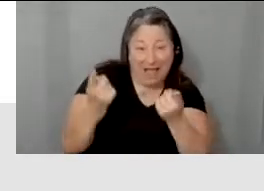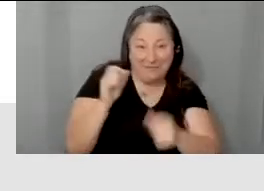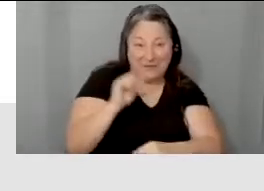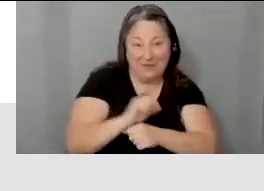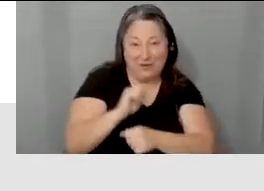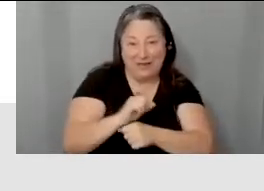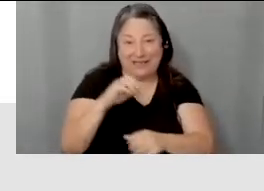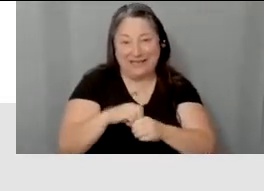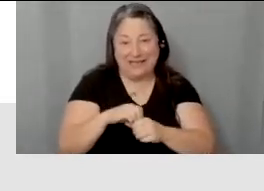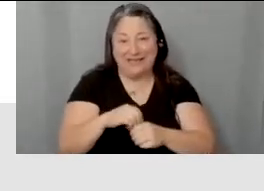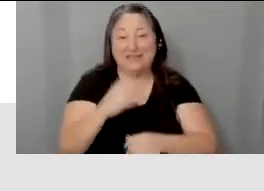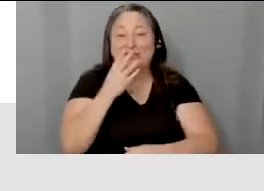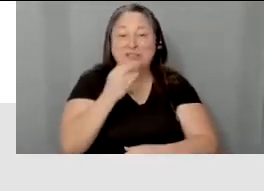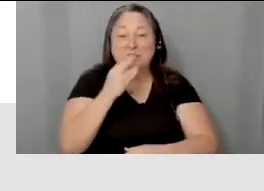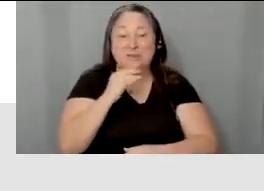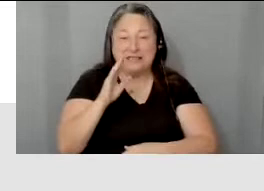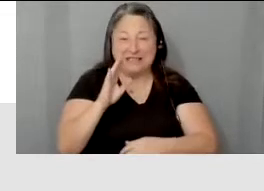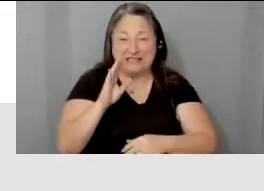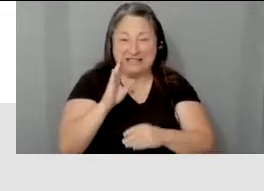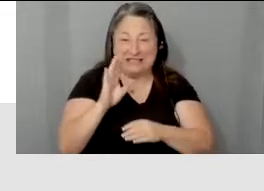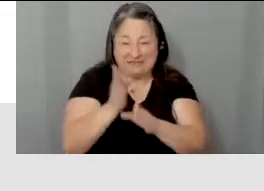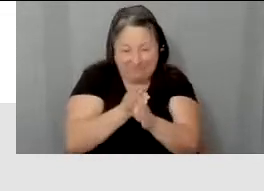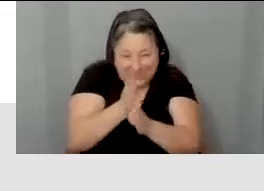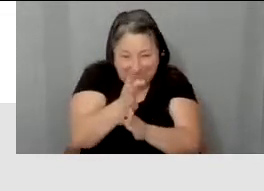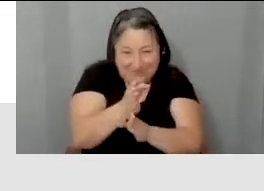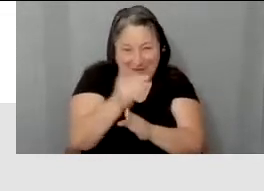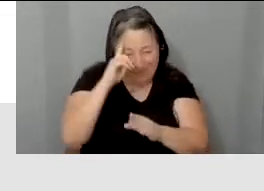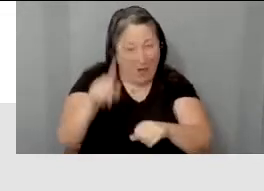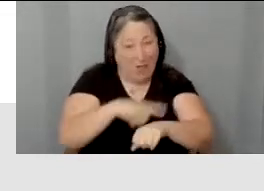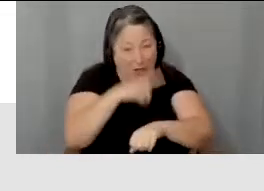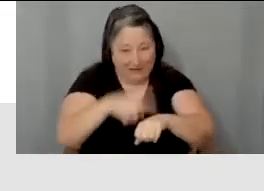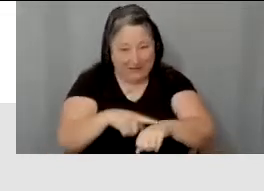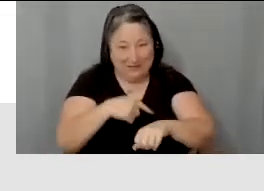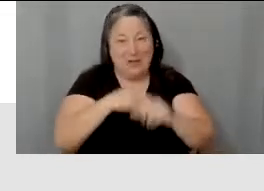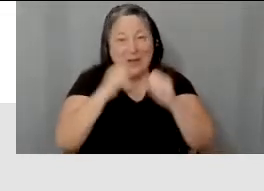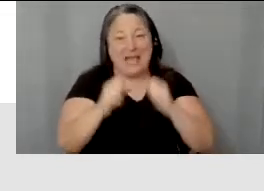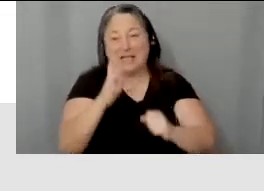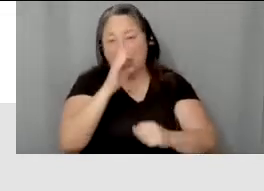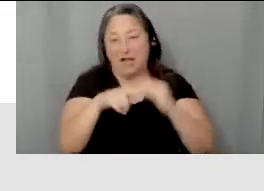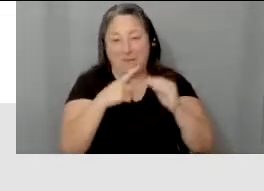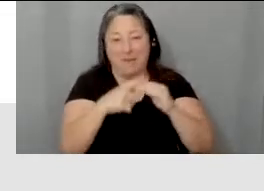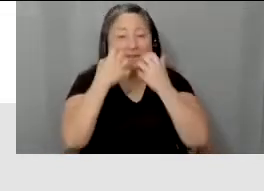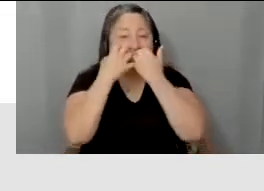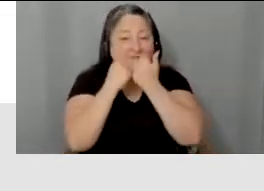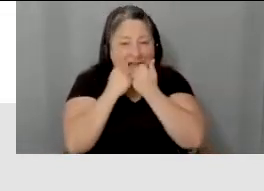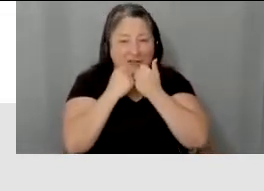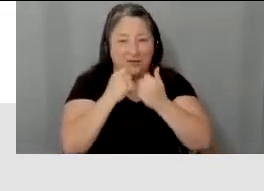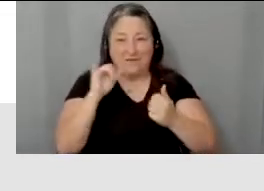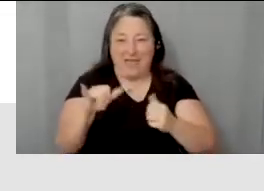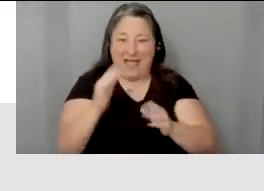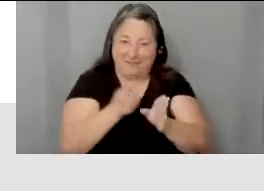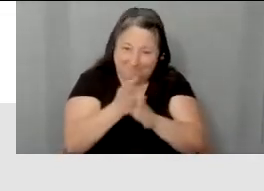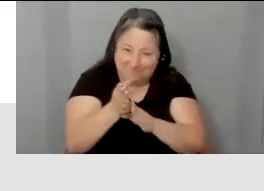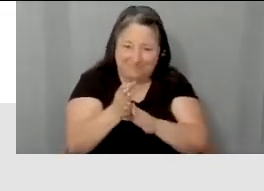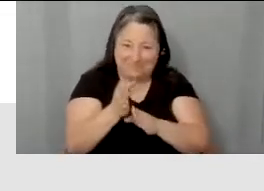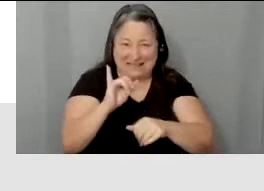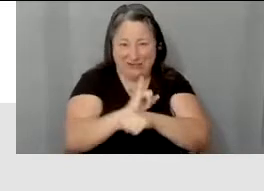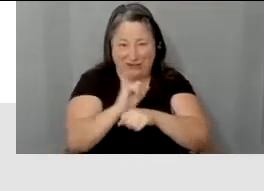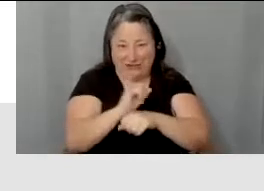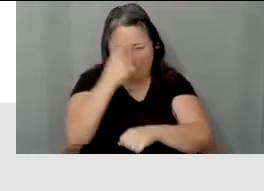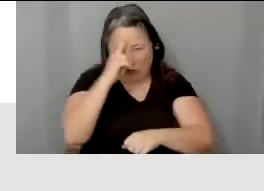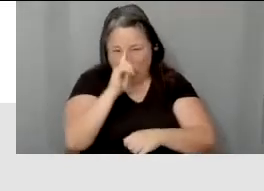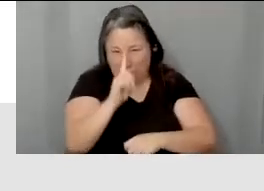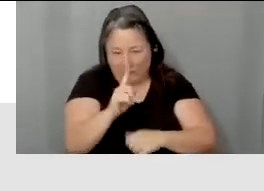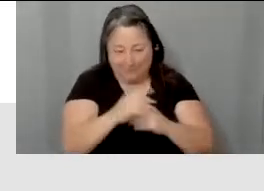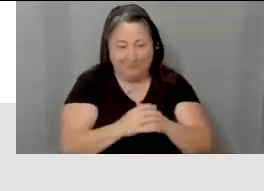Jewish industry for a long time, and I can talk to the value of the industry for sure. So today